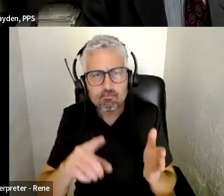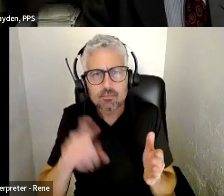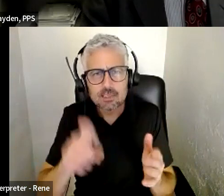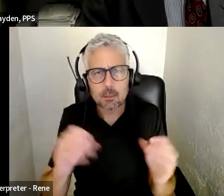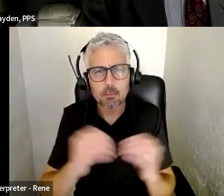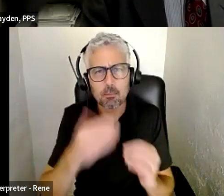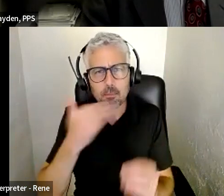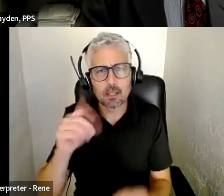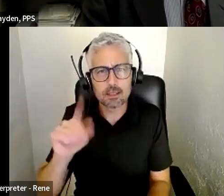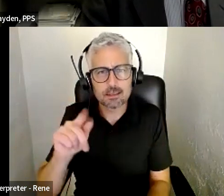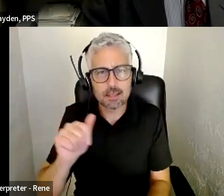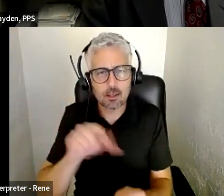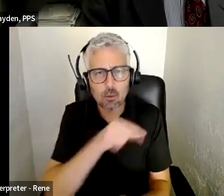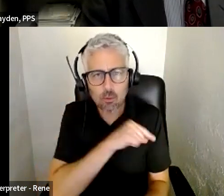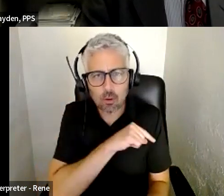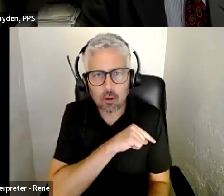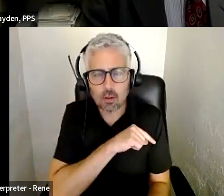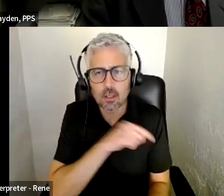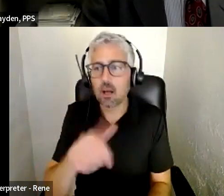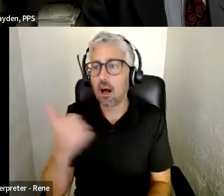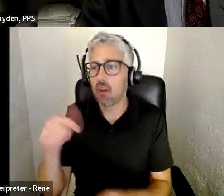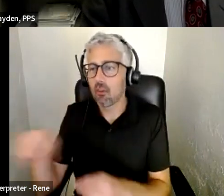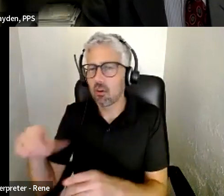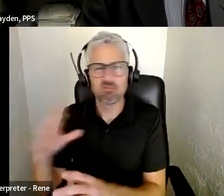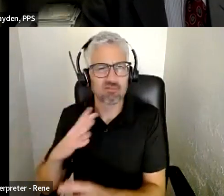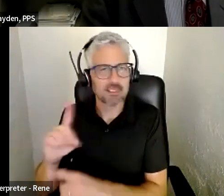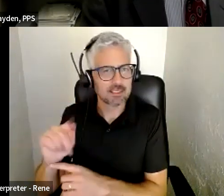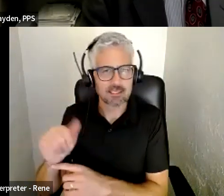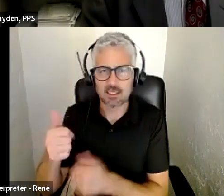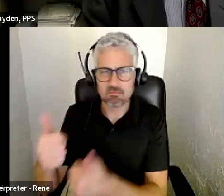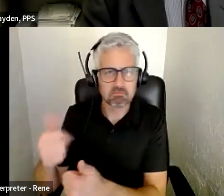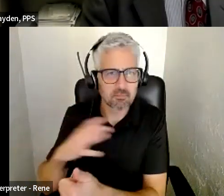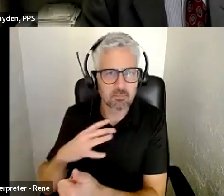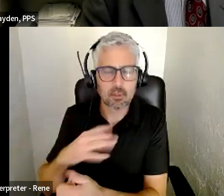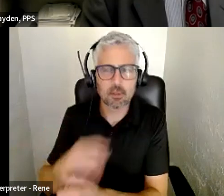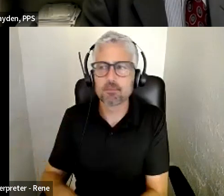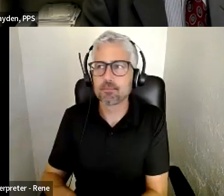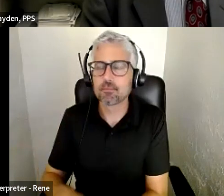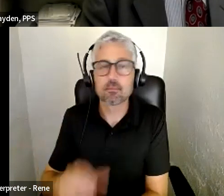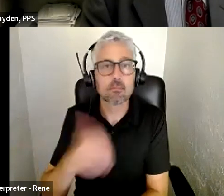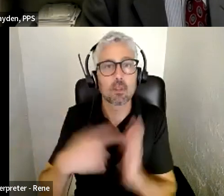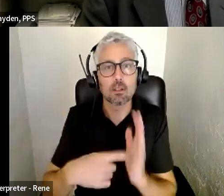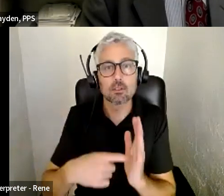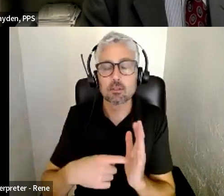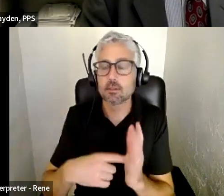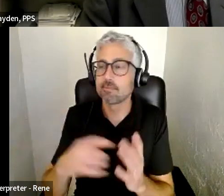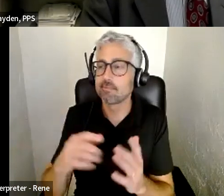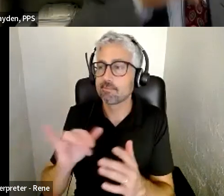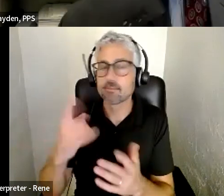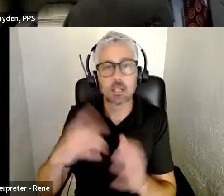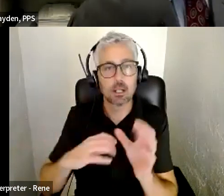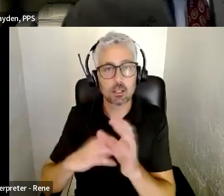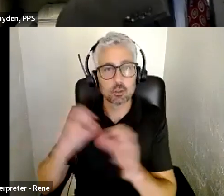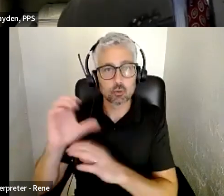which areas we don't. And also if there's areas, for example, with construction materials where there's